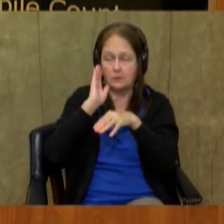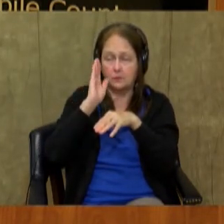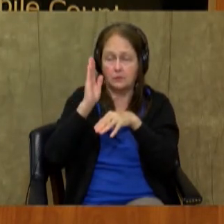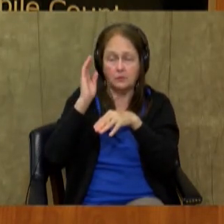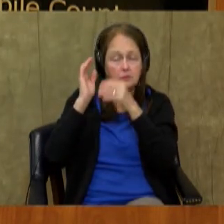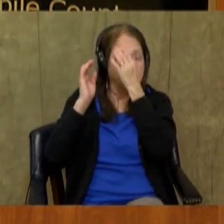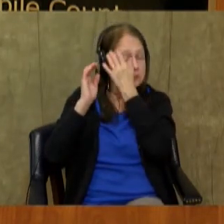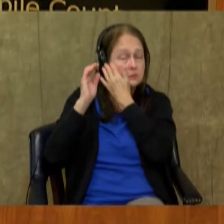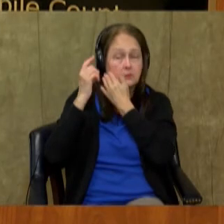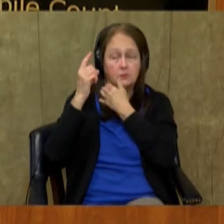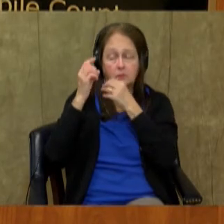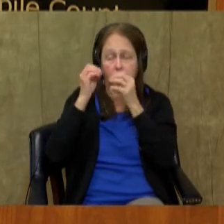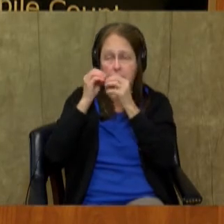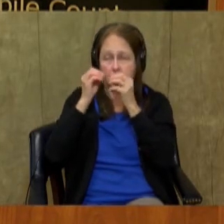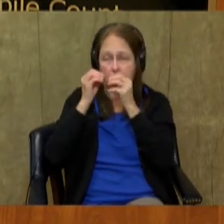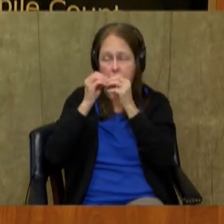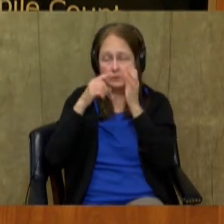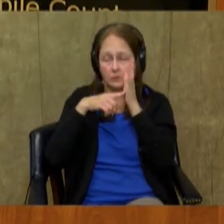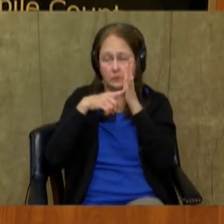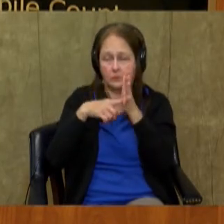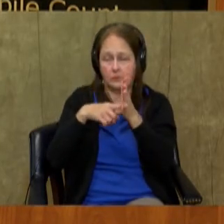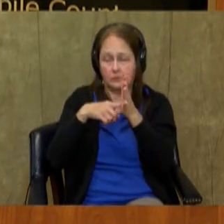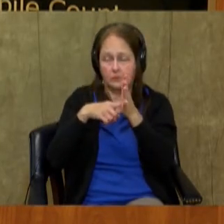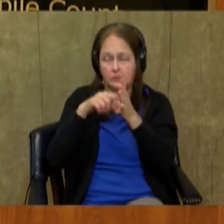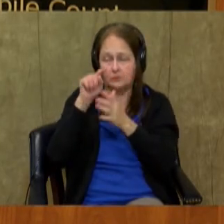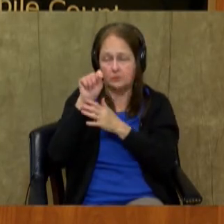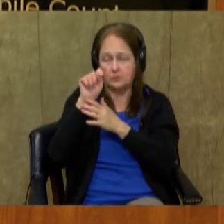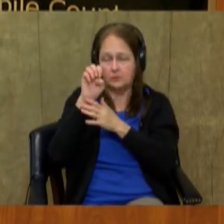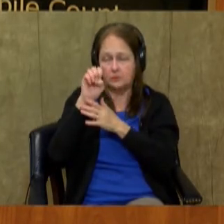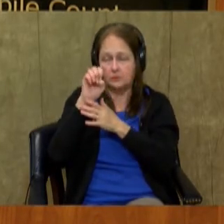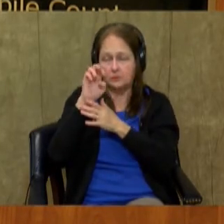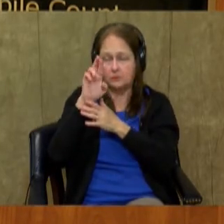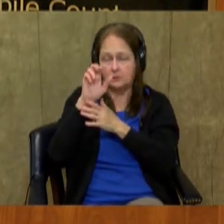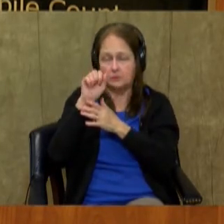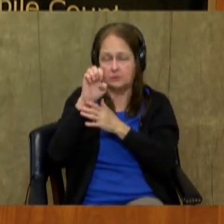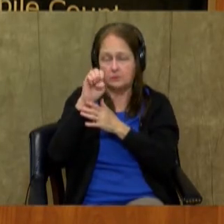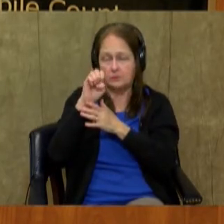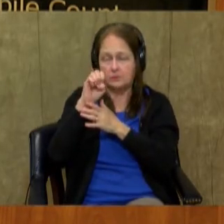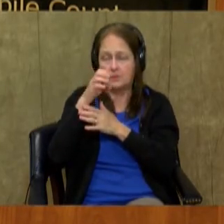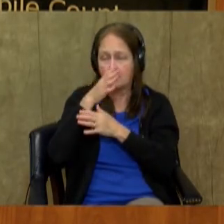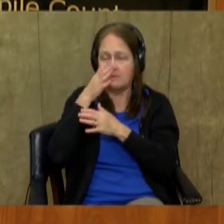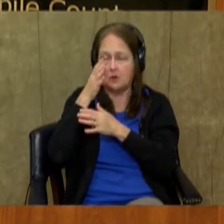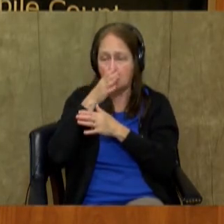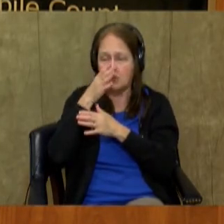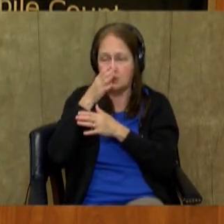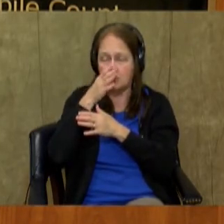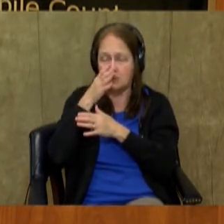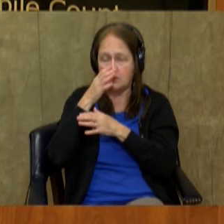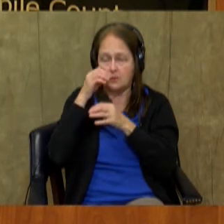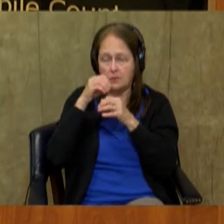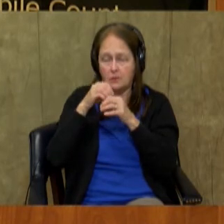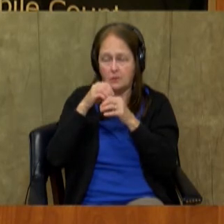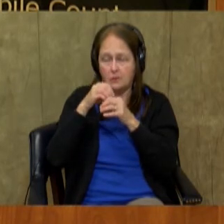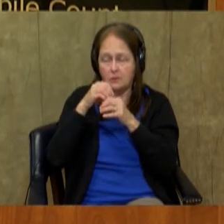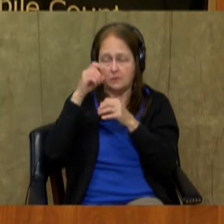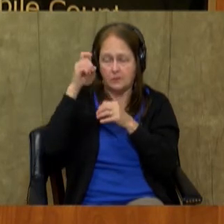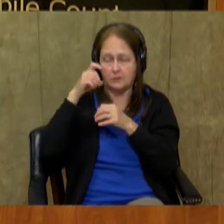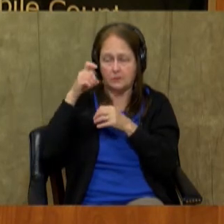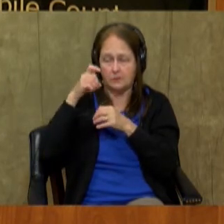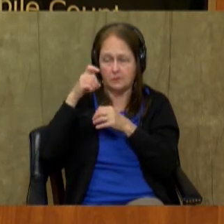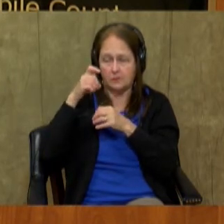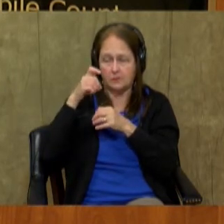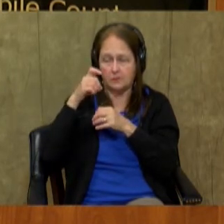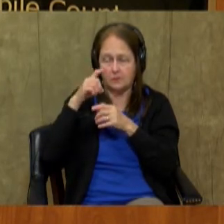One visual vocabulary word I wanted to show you was terrace forming. I think this is a really neat concept. It was done out of necessity.